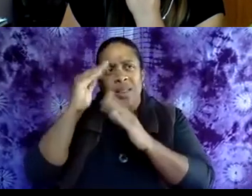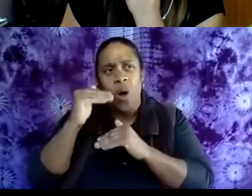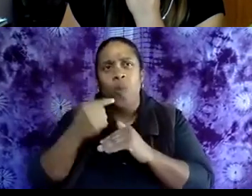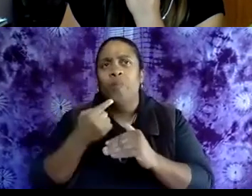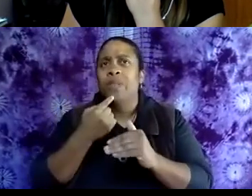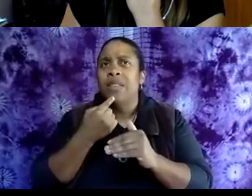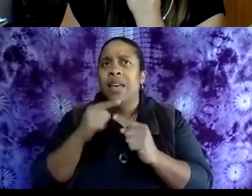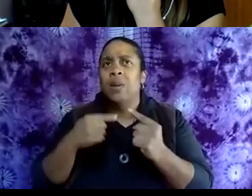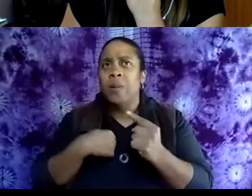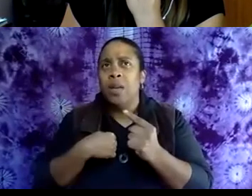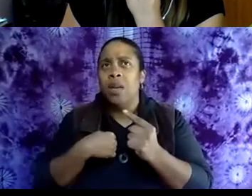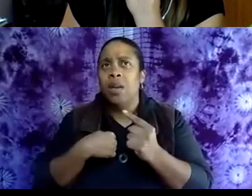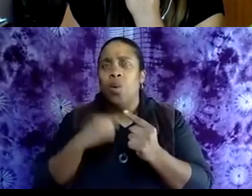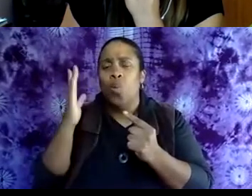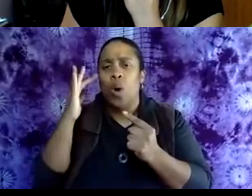I